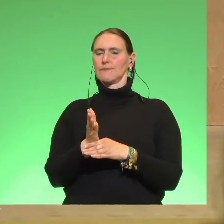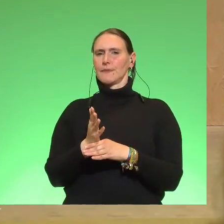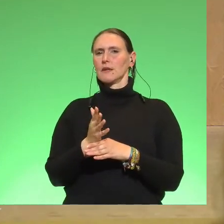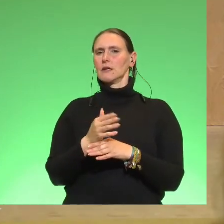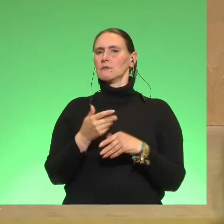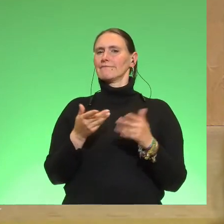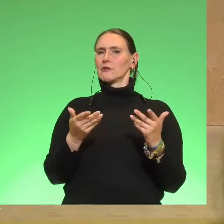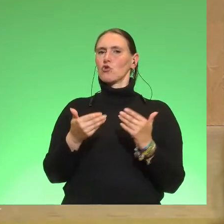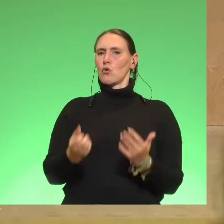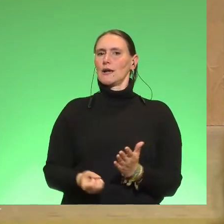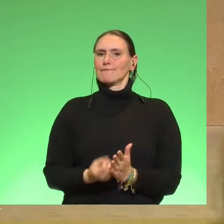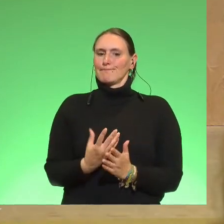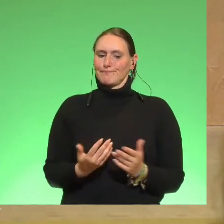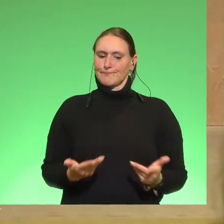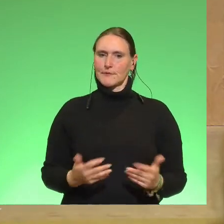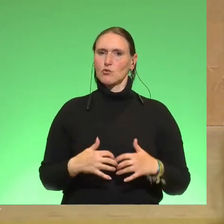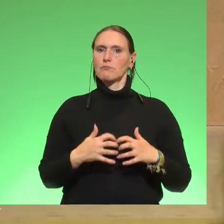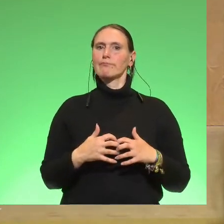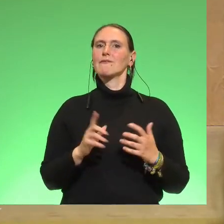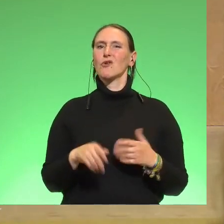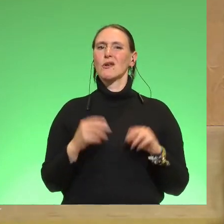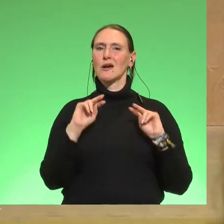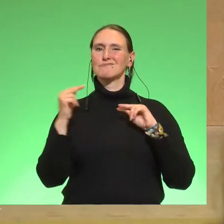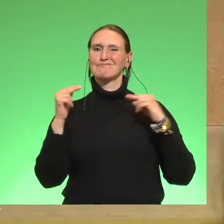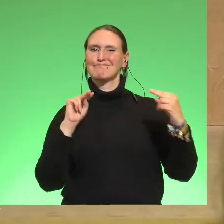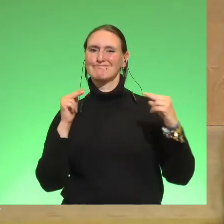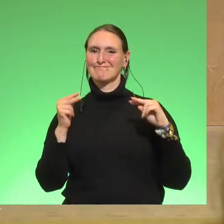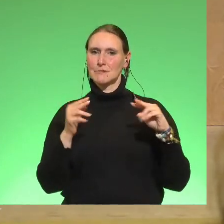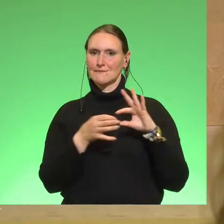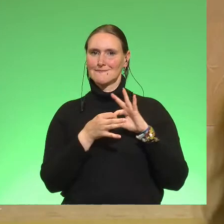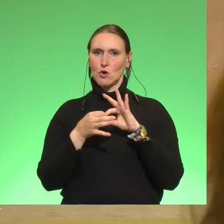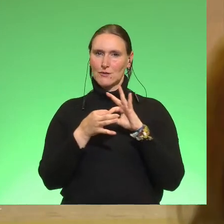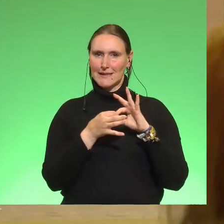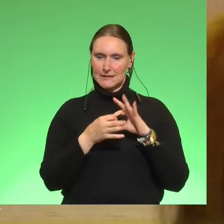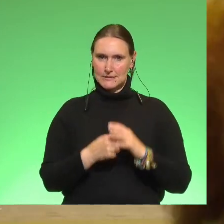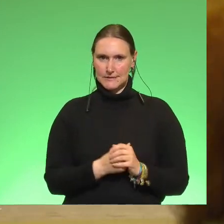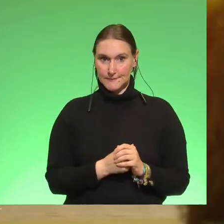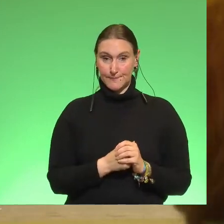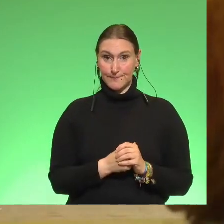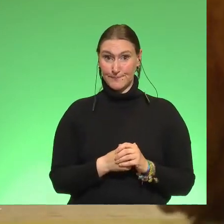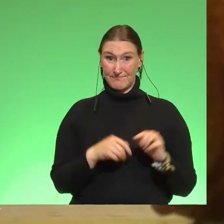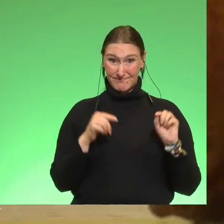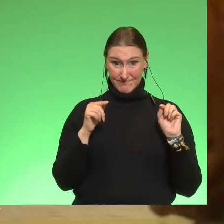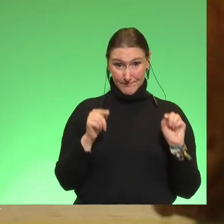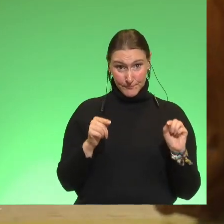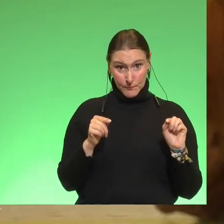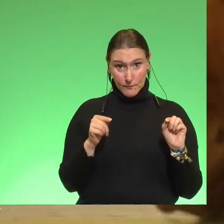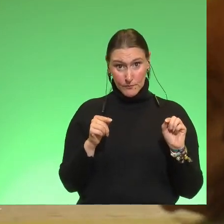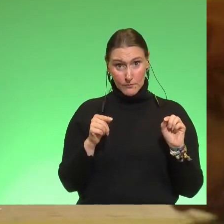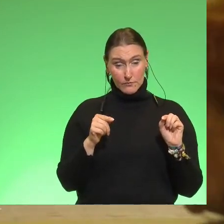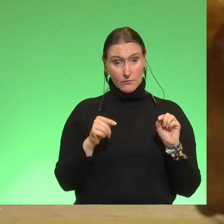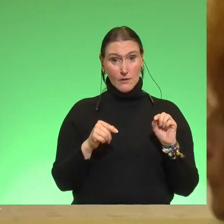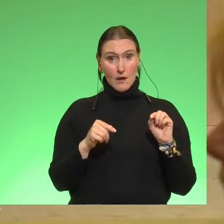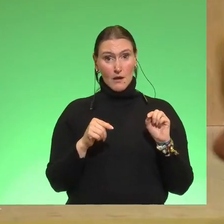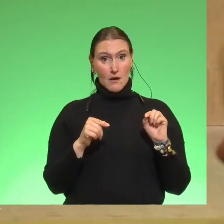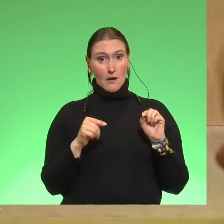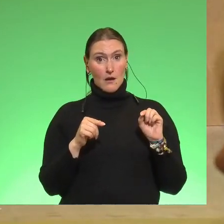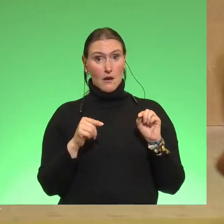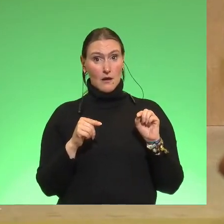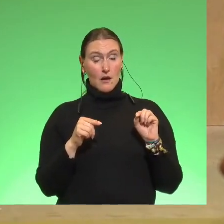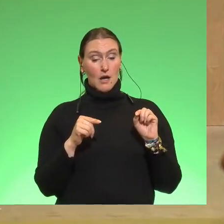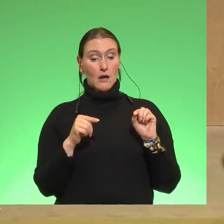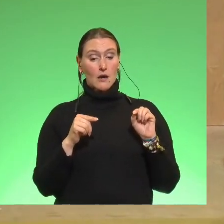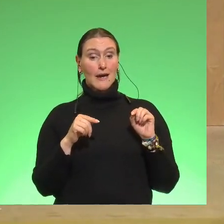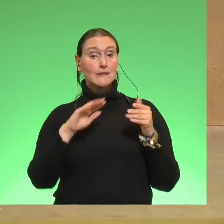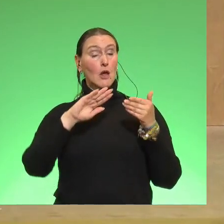multi-perspectival context. And I think the proposition that Lumbung 1